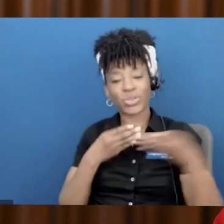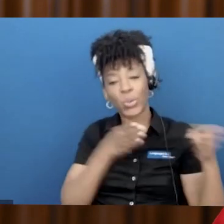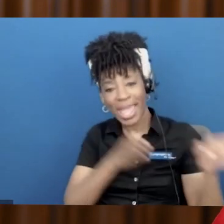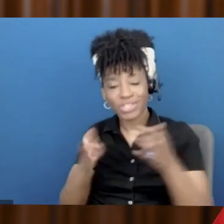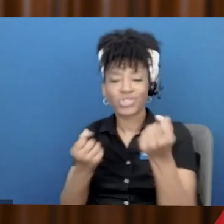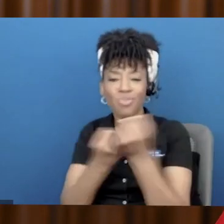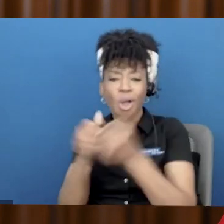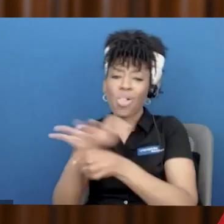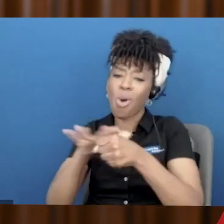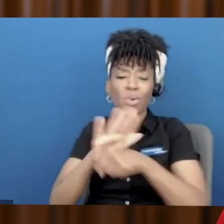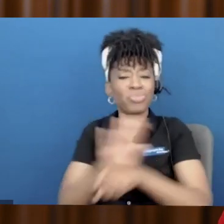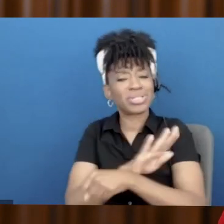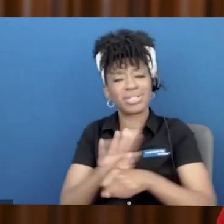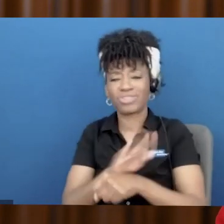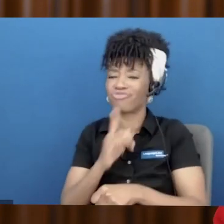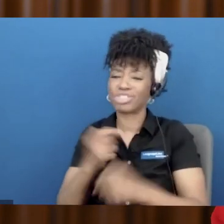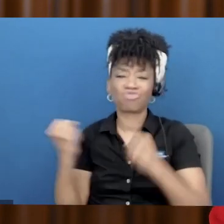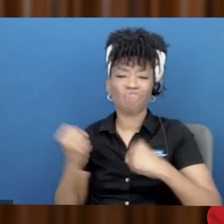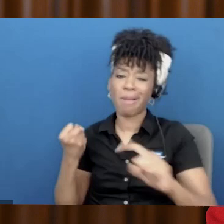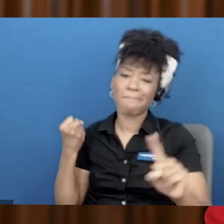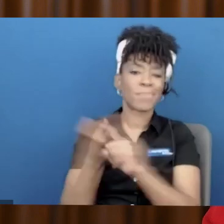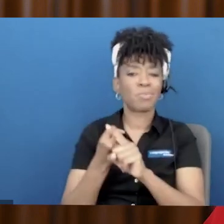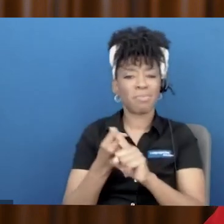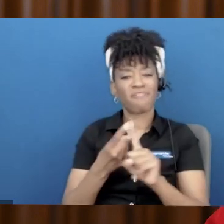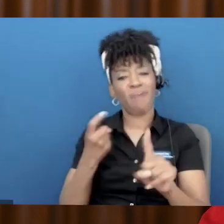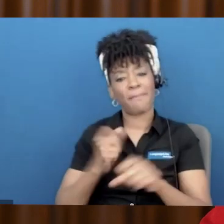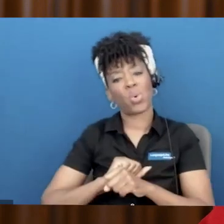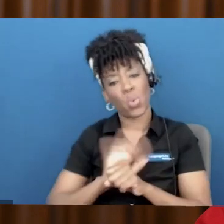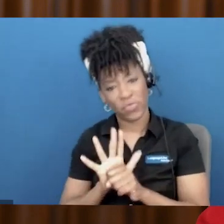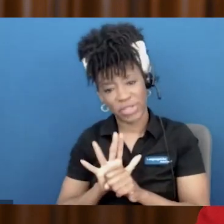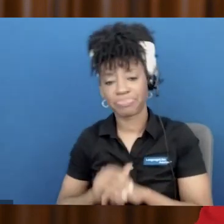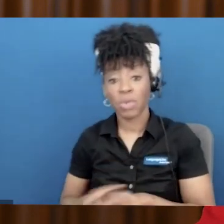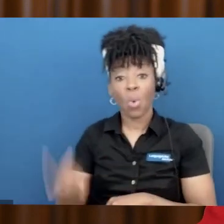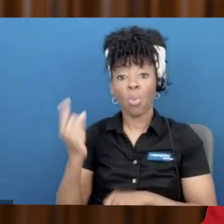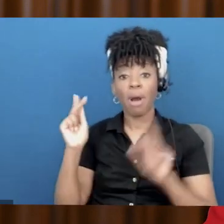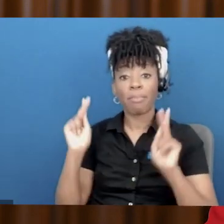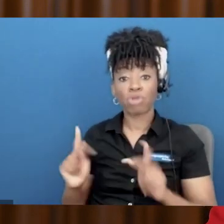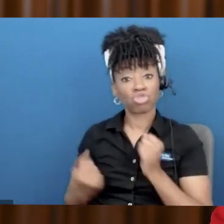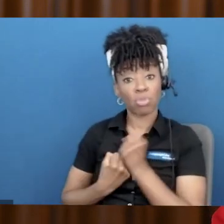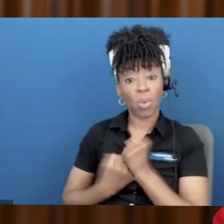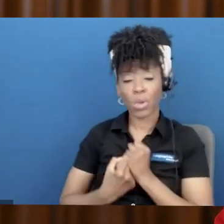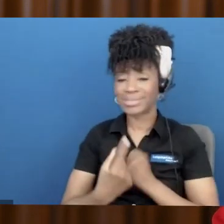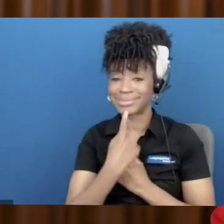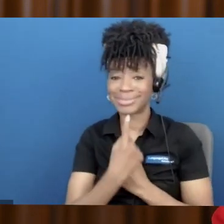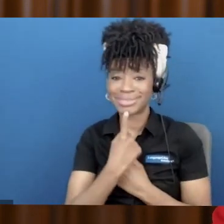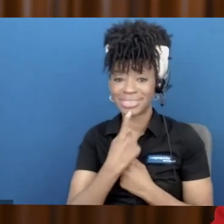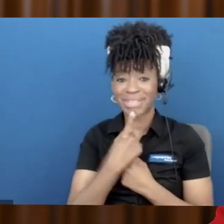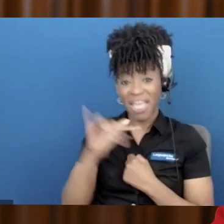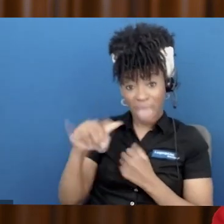have been so impacted by the virus. One constituent wrote to praise the program, saying it has given residents